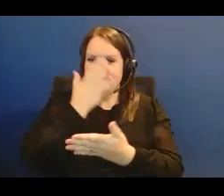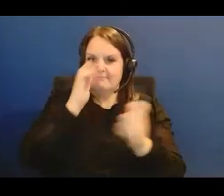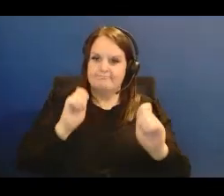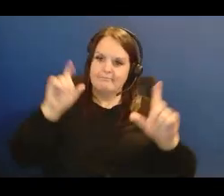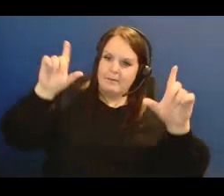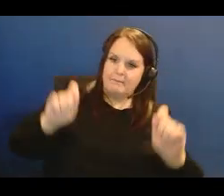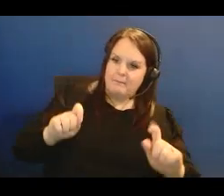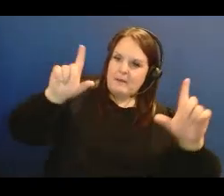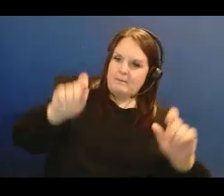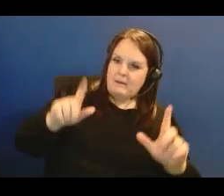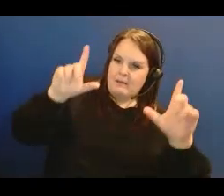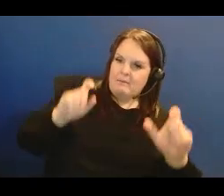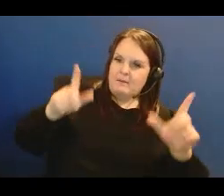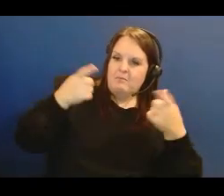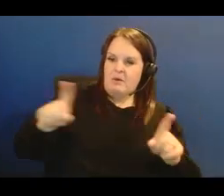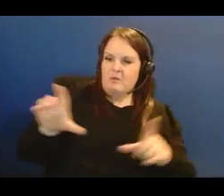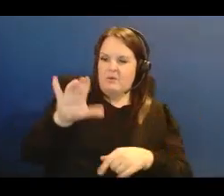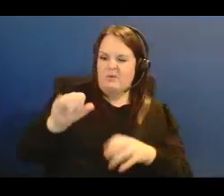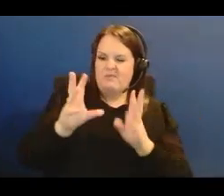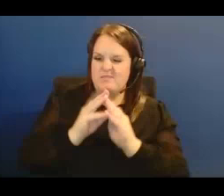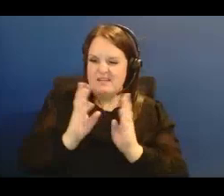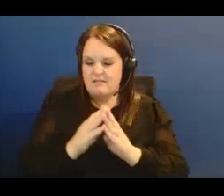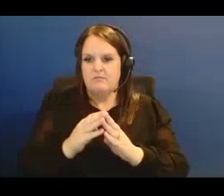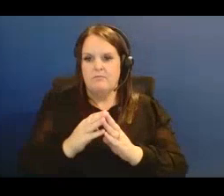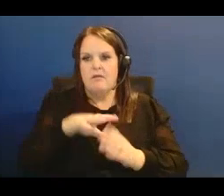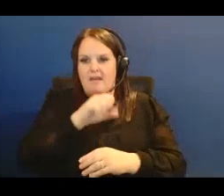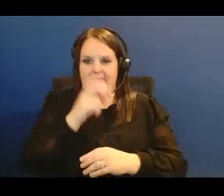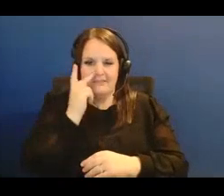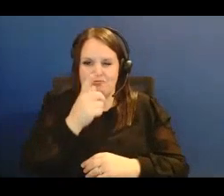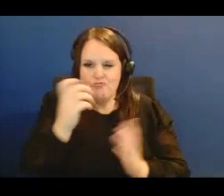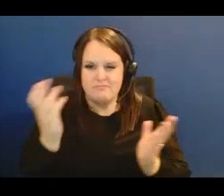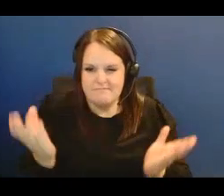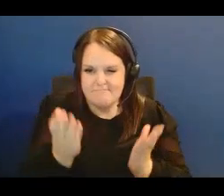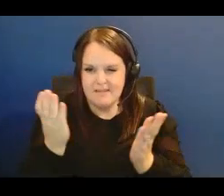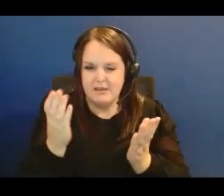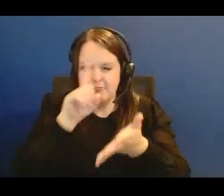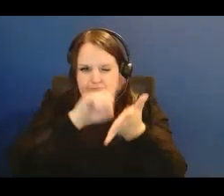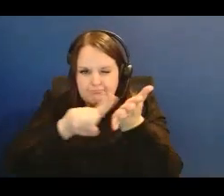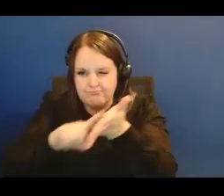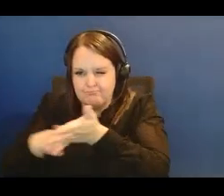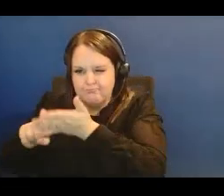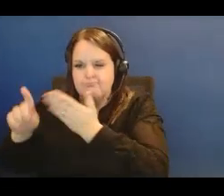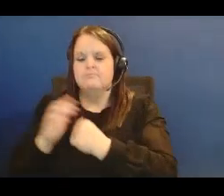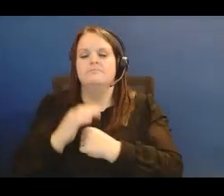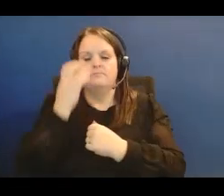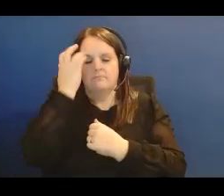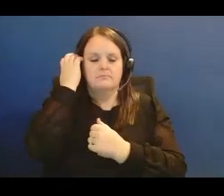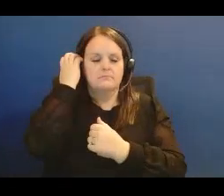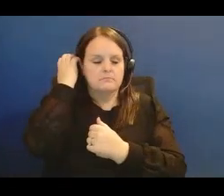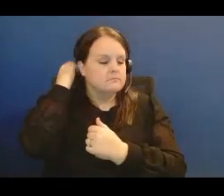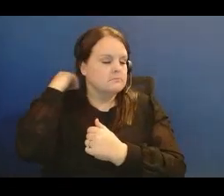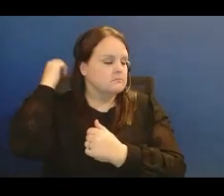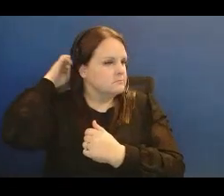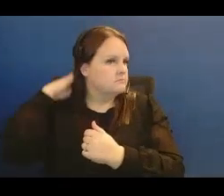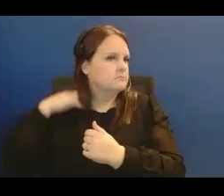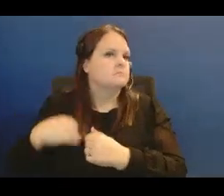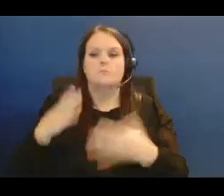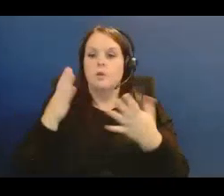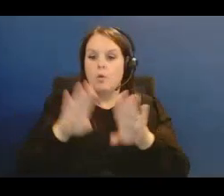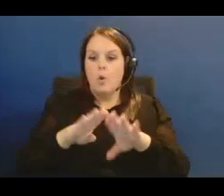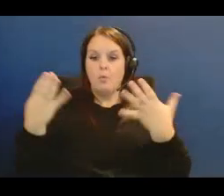we're going through the meeting. We'd love to see who's on the call as we go through with this. With that said, I'll go ahead and do a bit of an opening